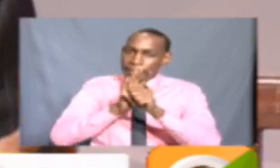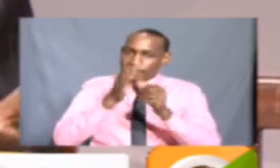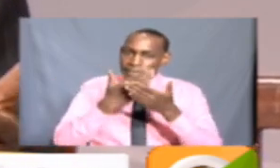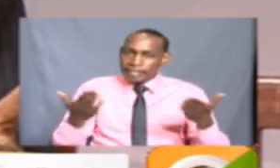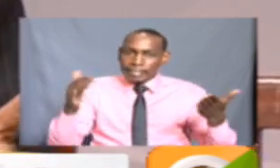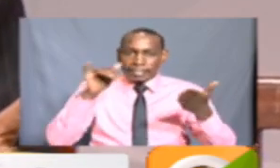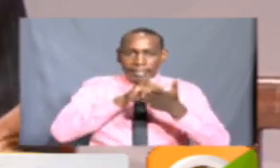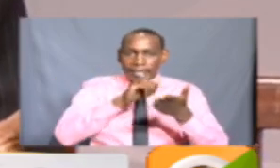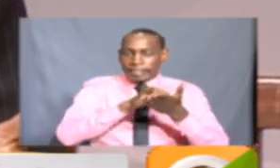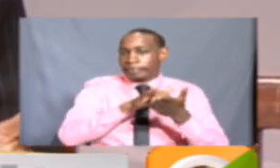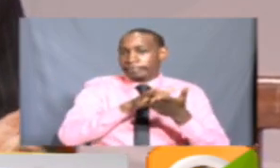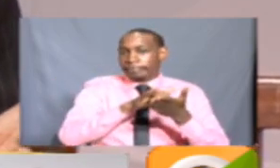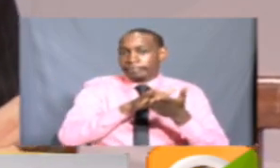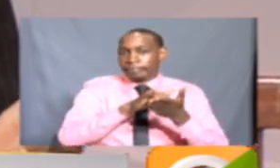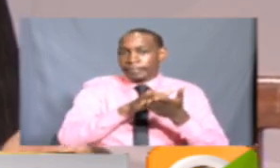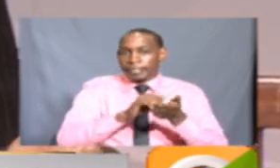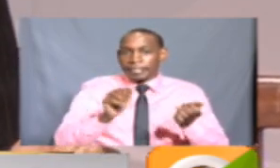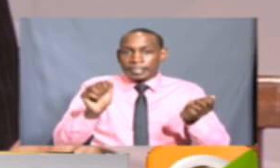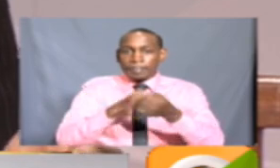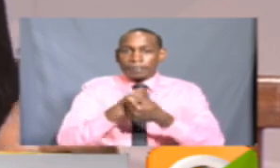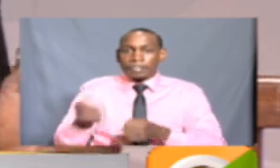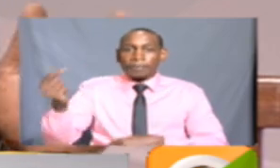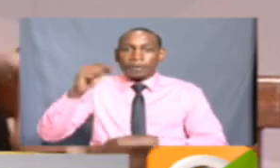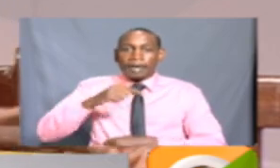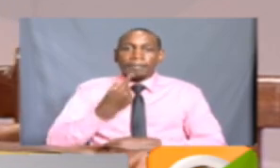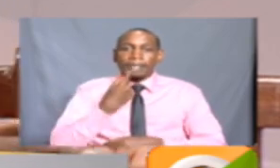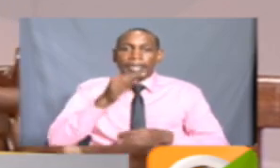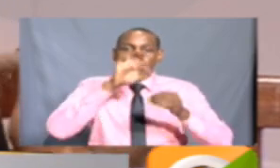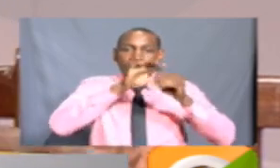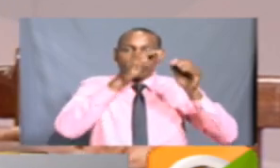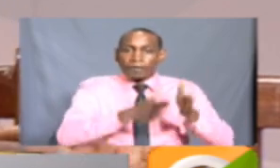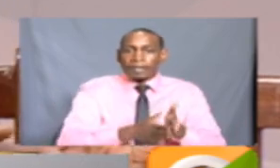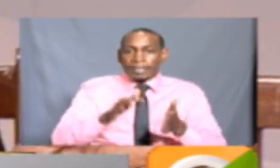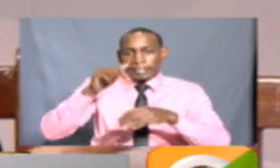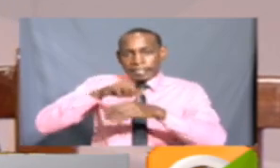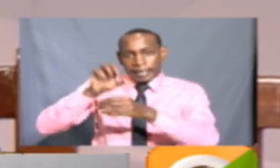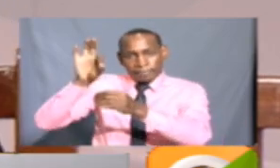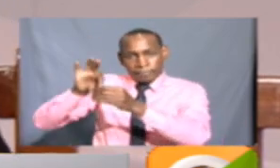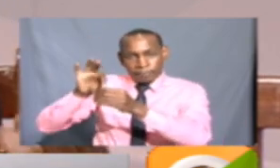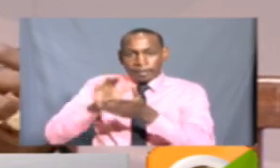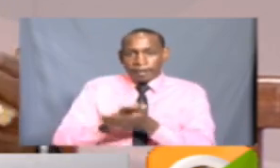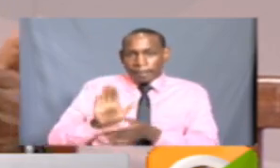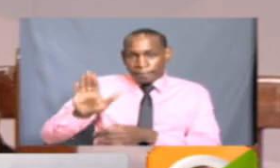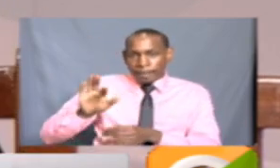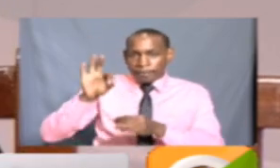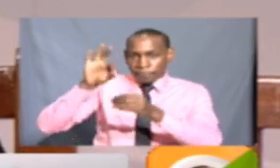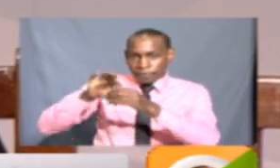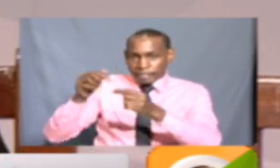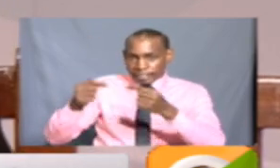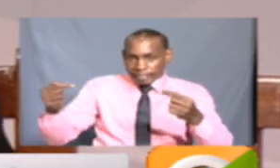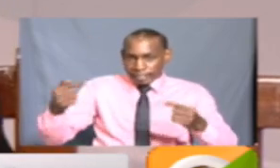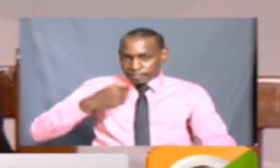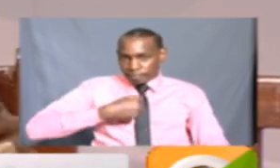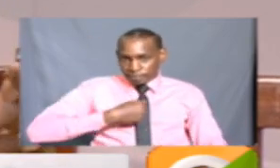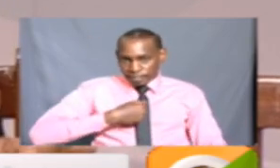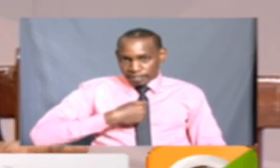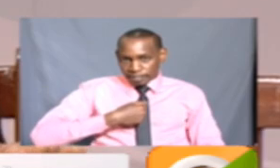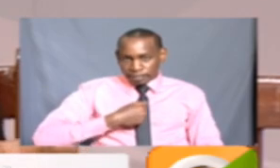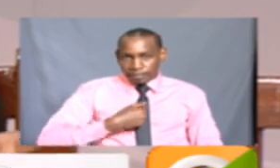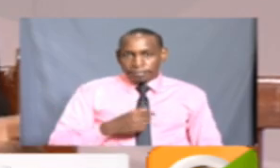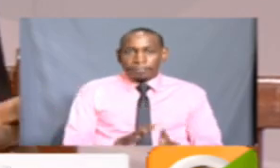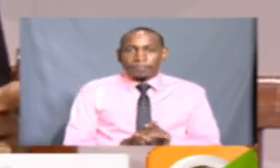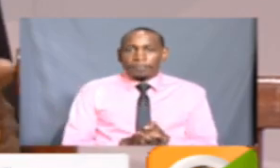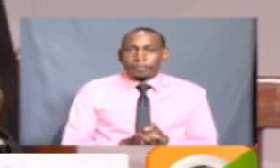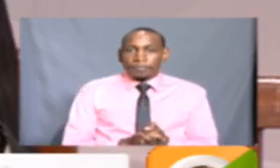that you don't come and tell the electorate that if you vote for him, you are voting against me. And they are